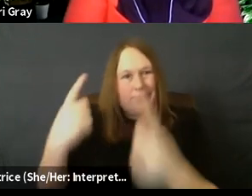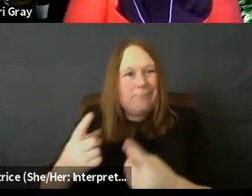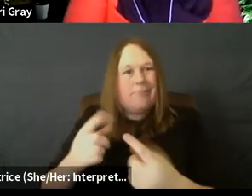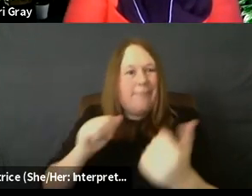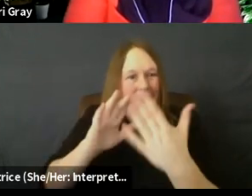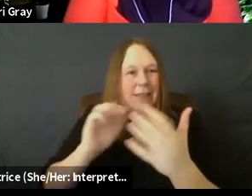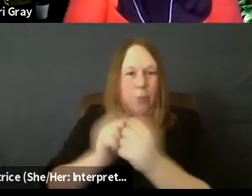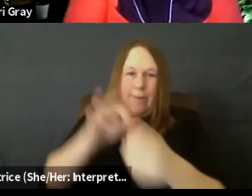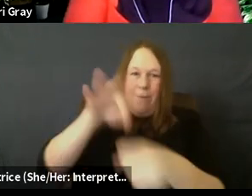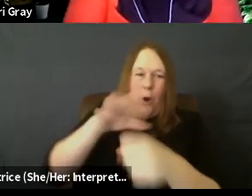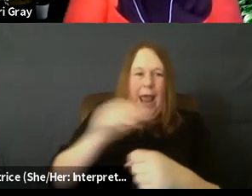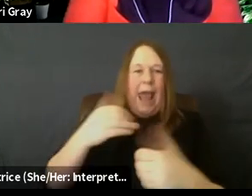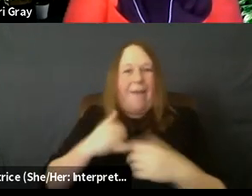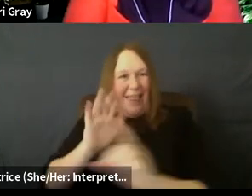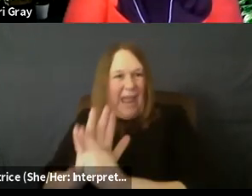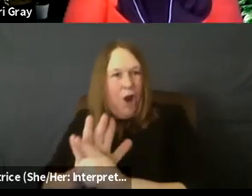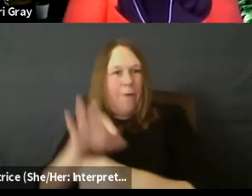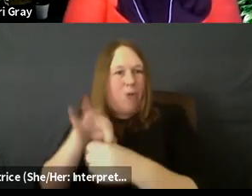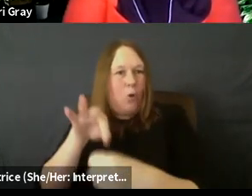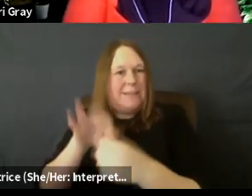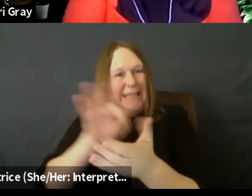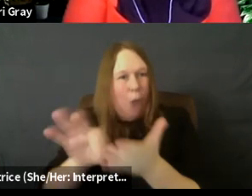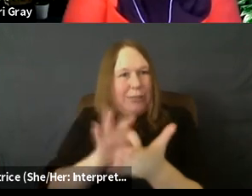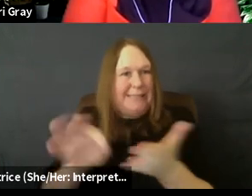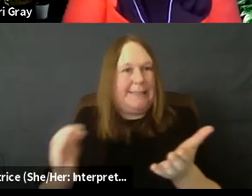in voting and having their votes counted.